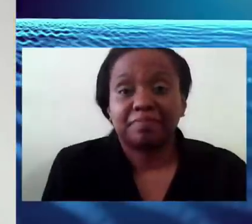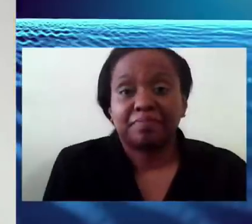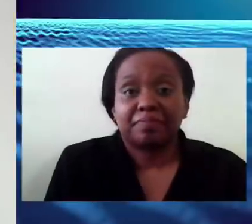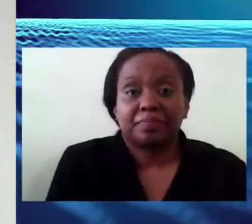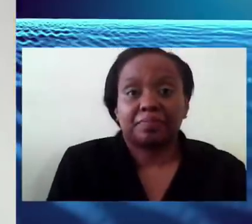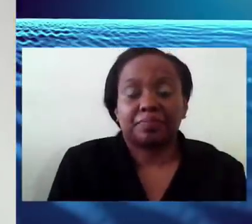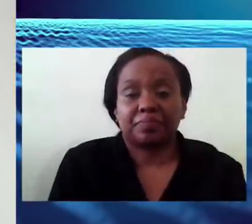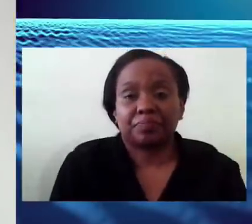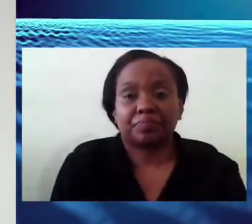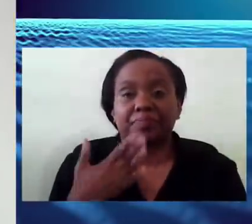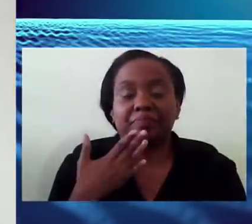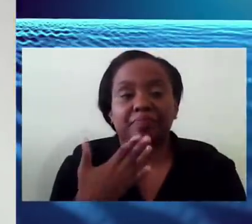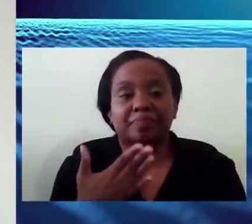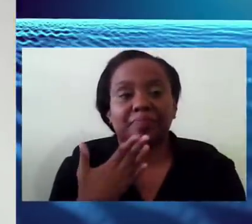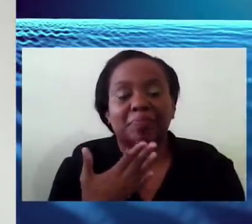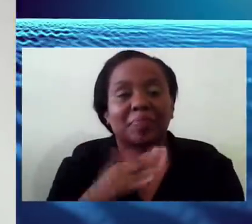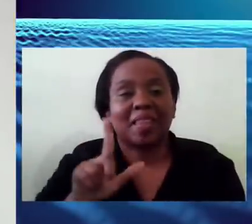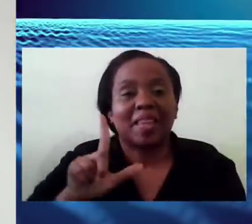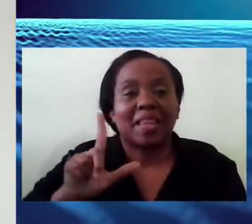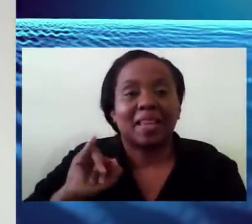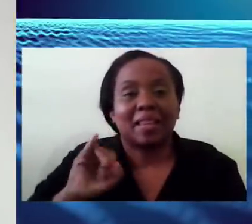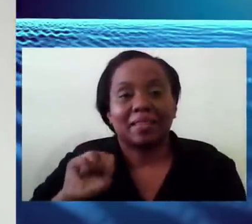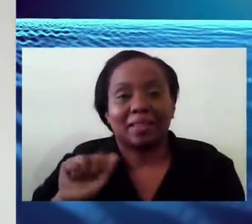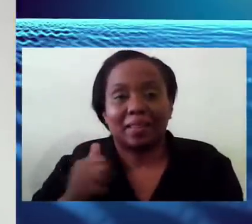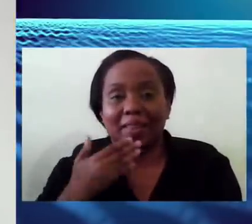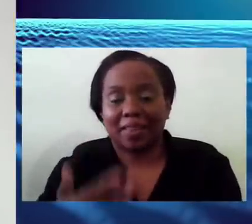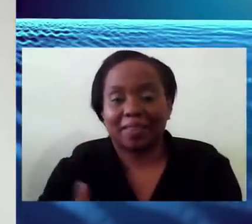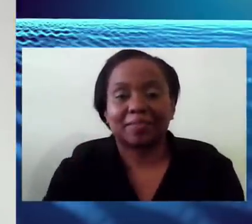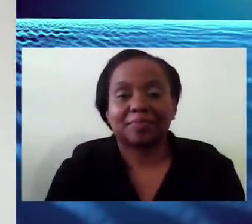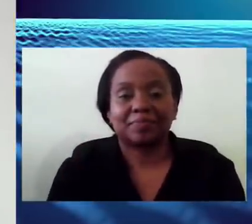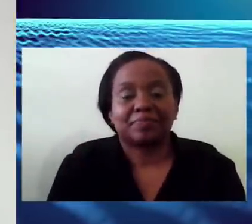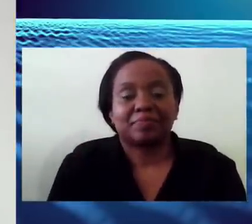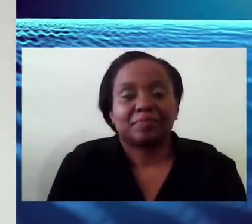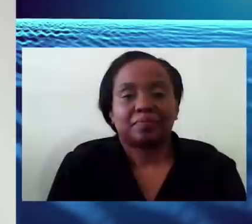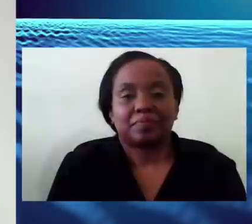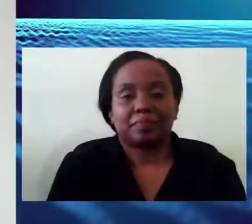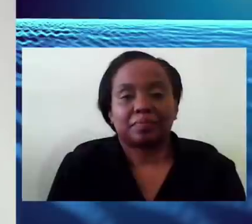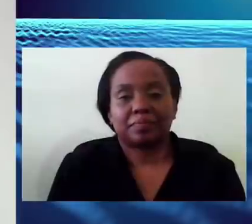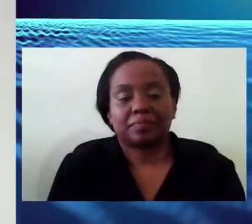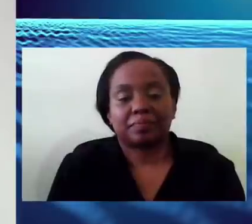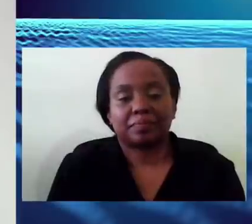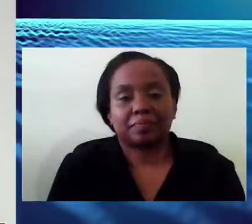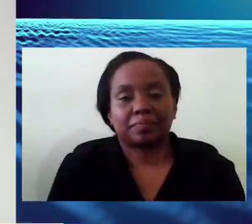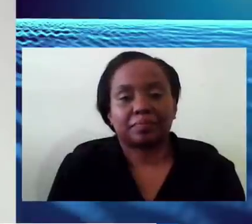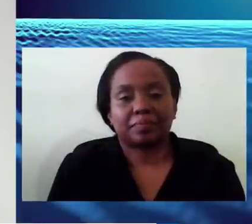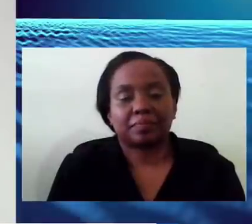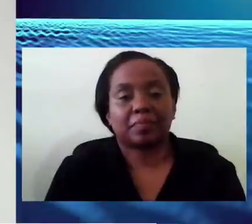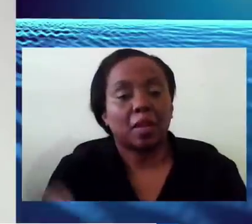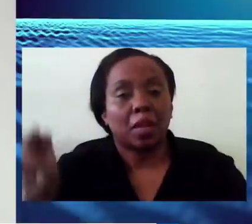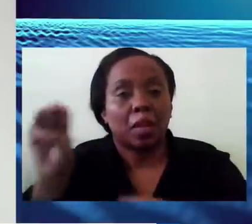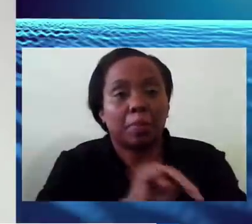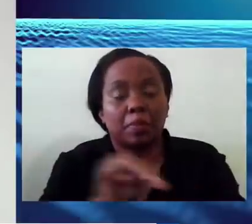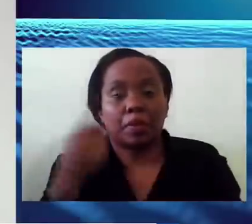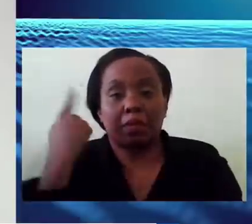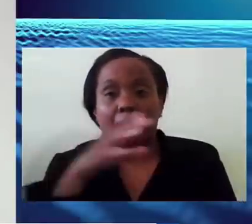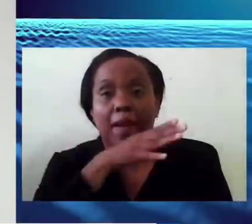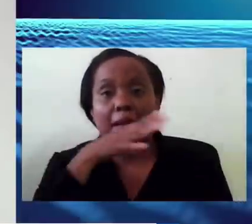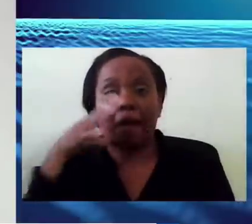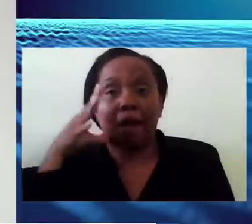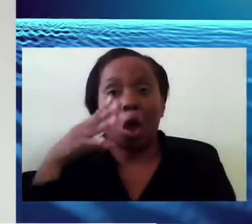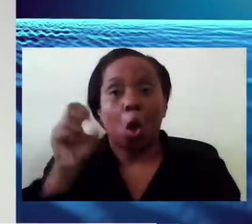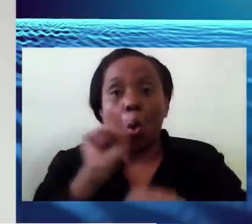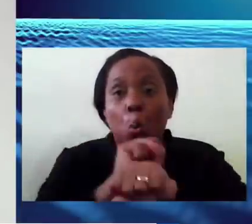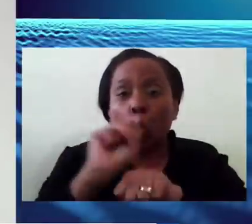Thank you. Thank you very much, Lisa. First, let me say that the Ministry of Agriculture has been working very hard with the